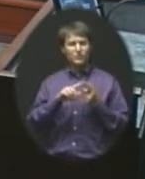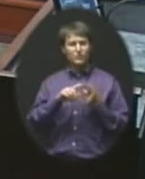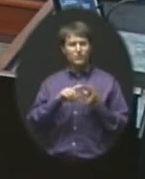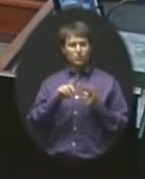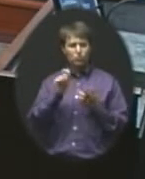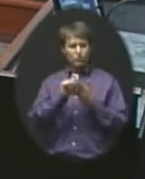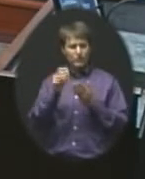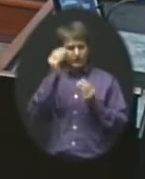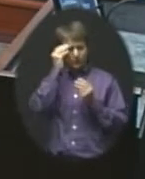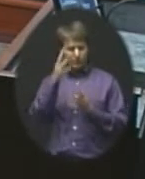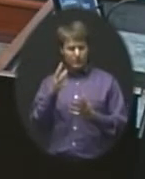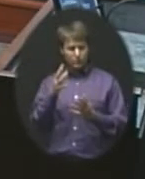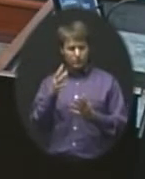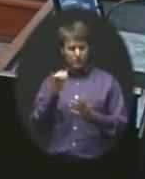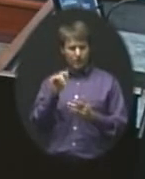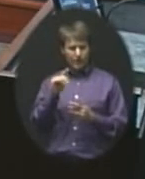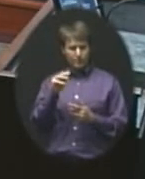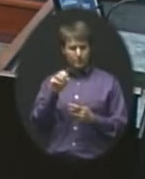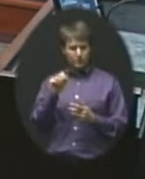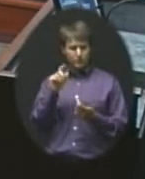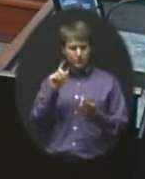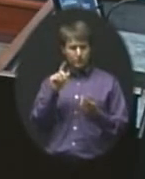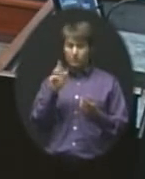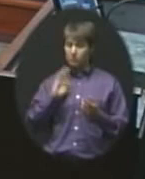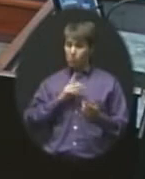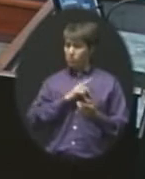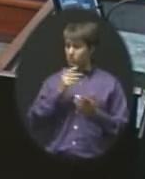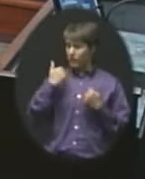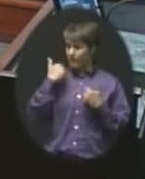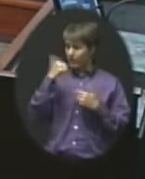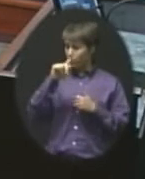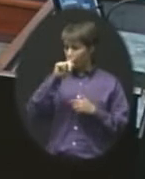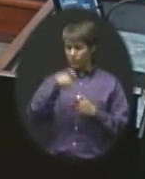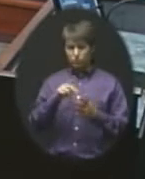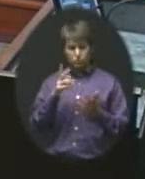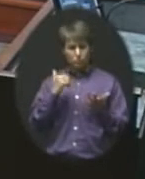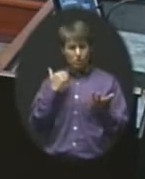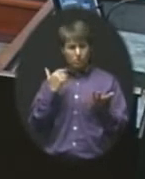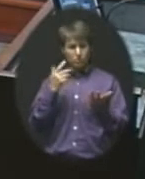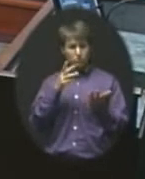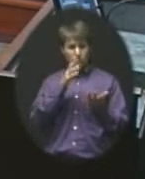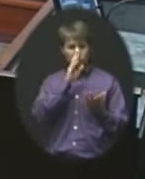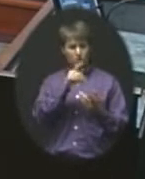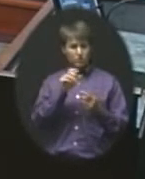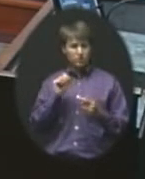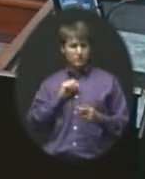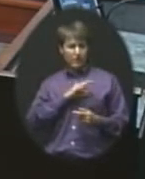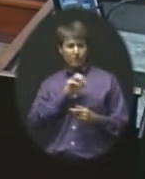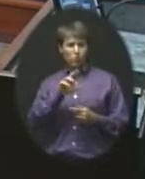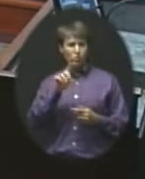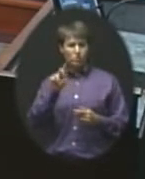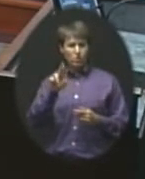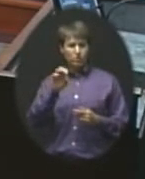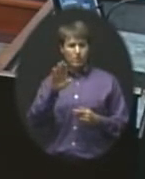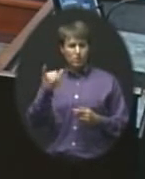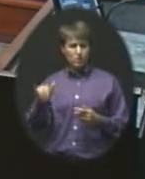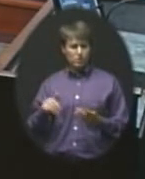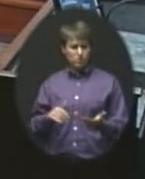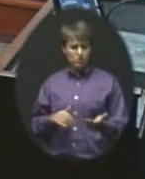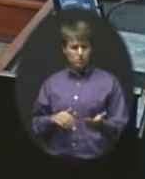written information items. Do board members have questions they would like to direct to staff or Dr. Berry?